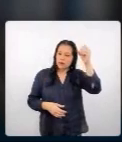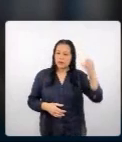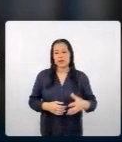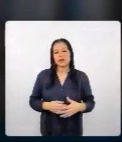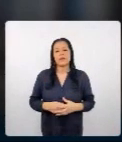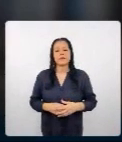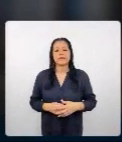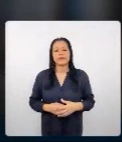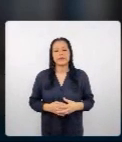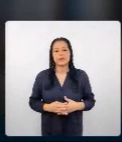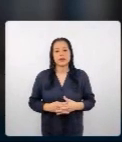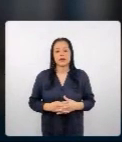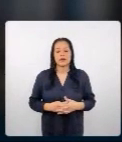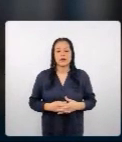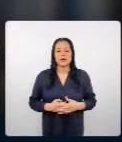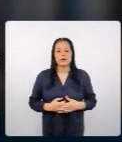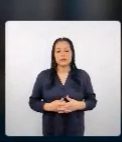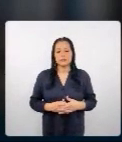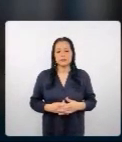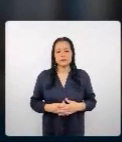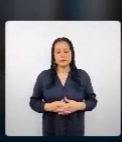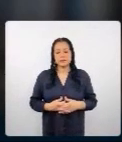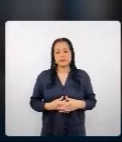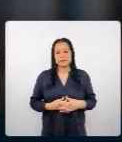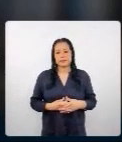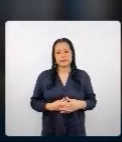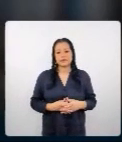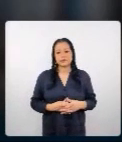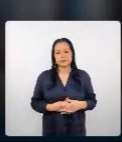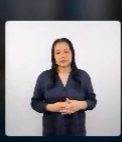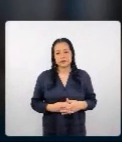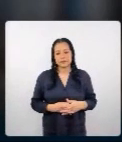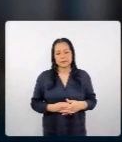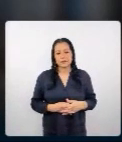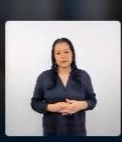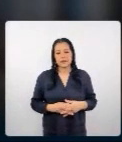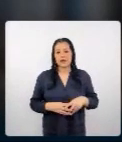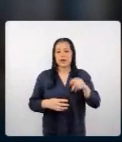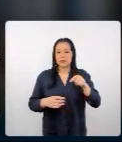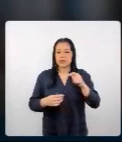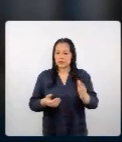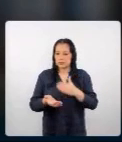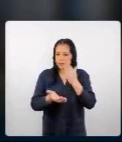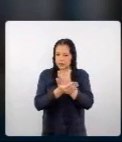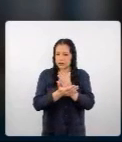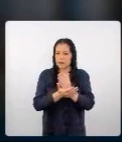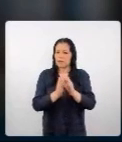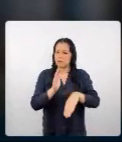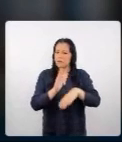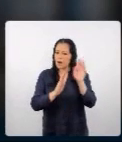share my views on tourism prospects from this part of the region.